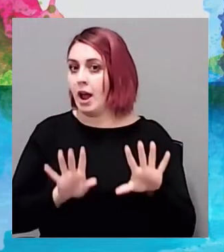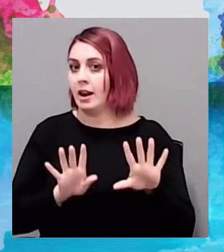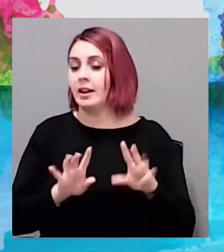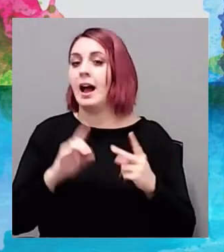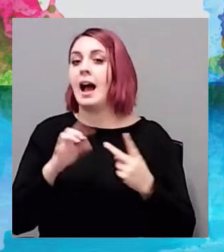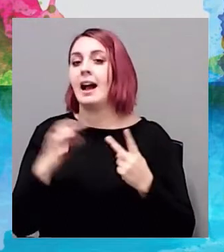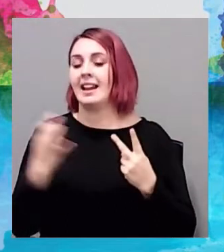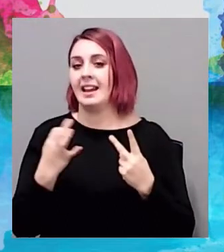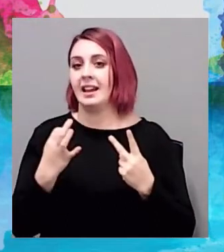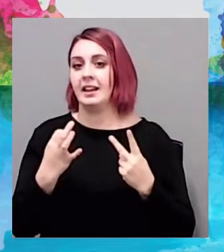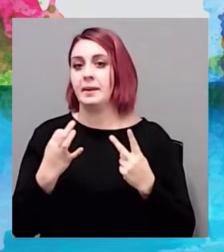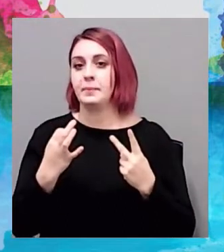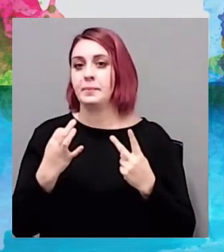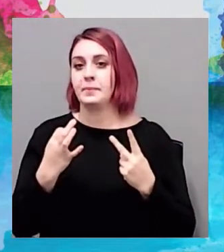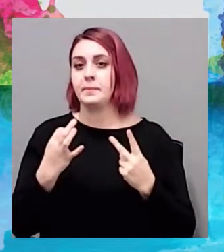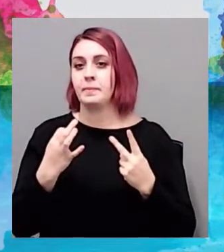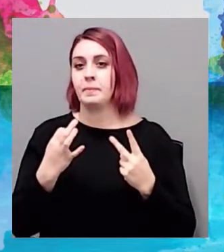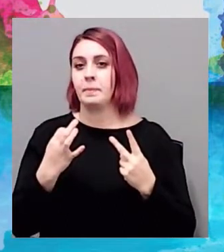identical reproductions of